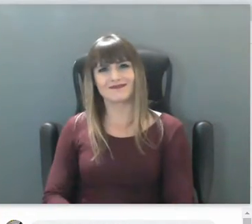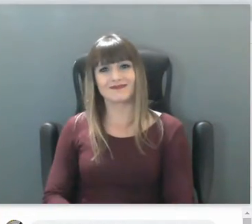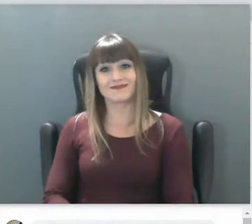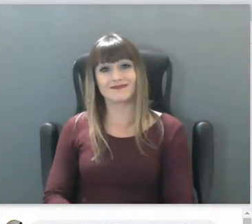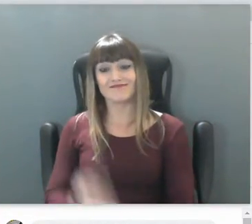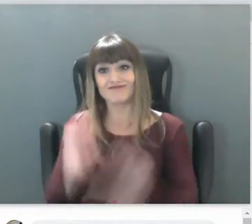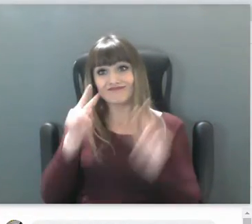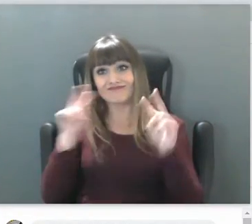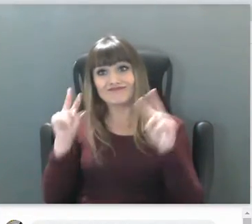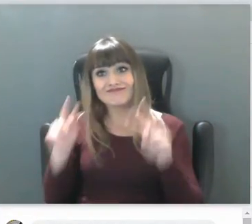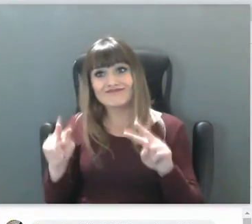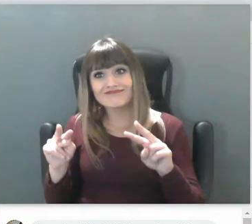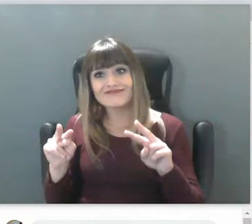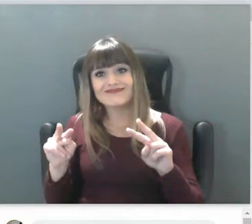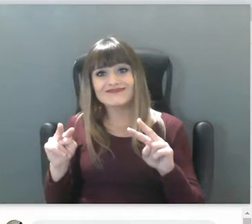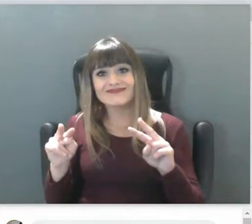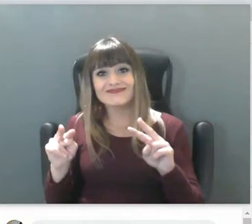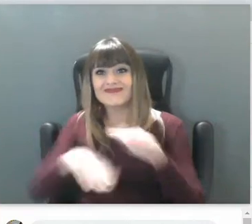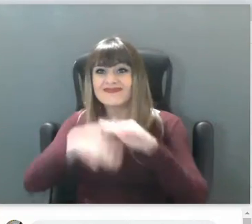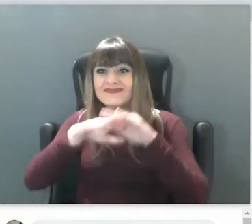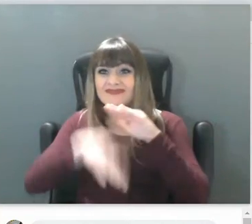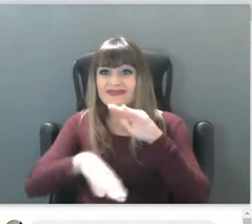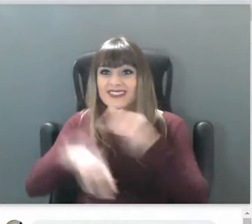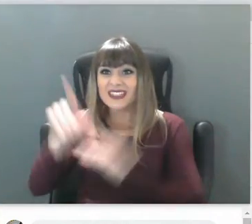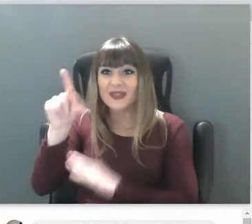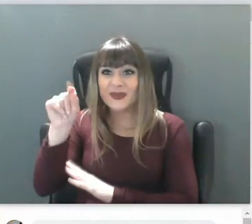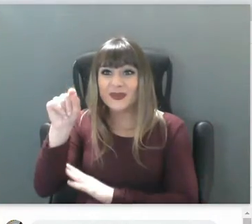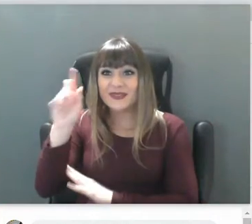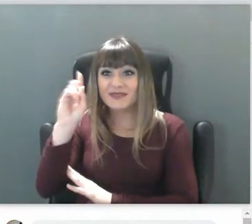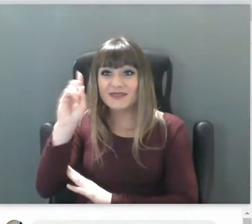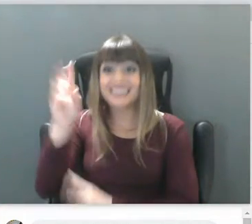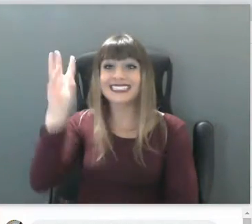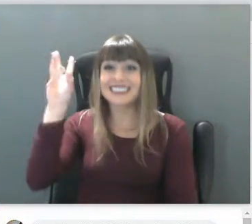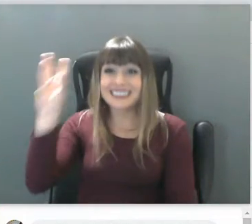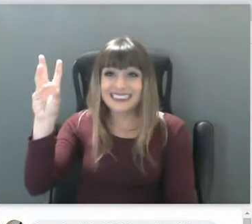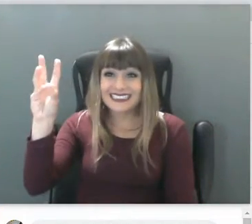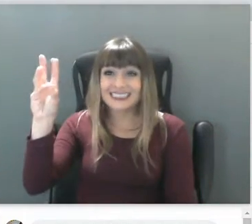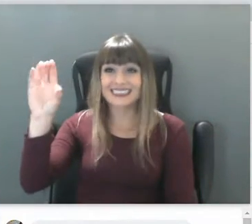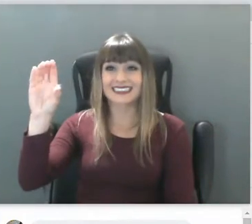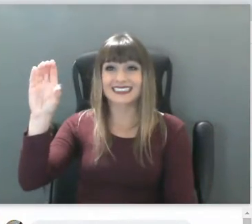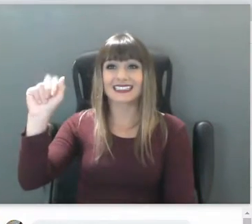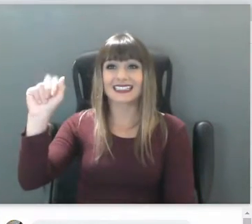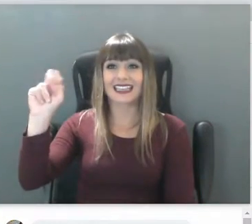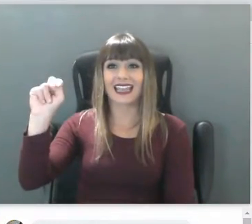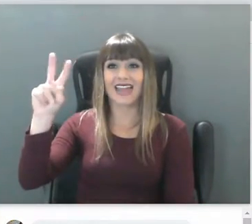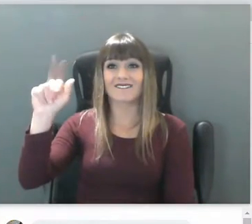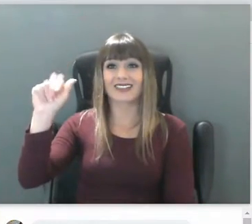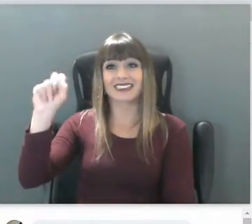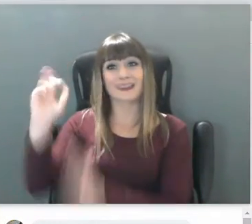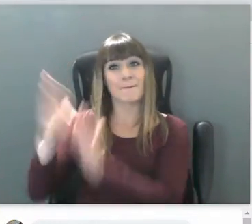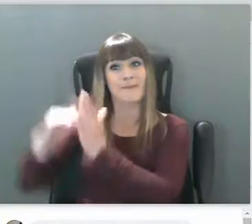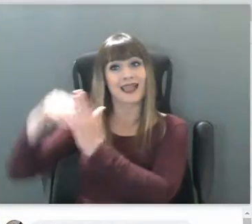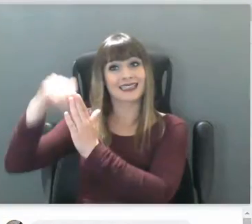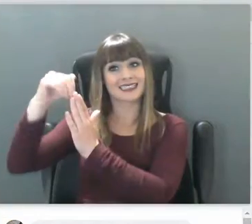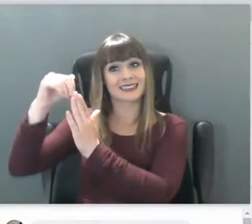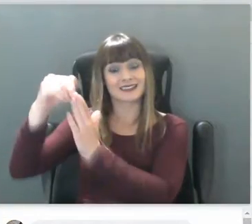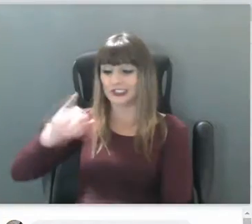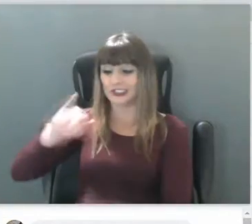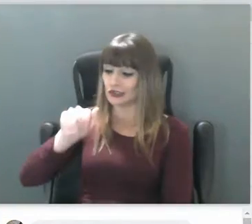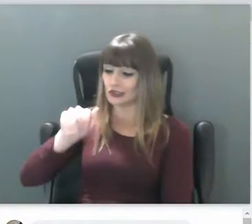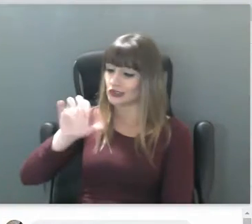guys. In less than 20 minutes, we got try to get 6 one more on this guy? canvases Come here. Let's try to created get by one more. Blanche and Jack. Come